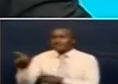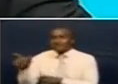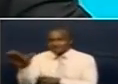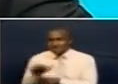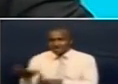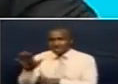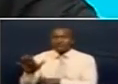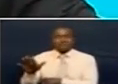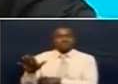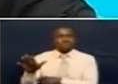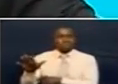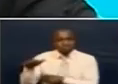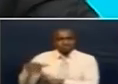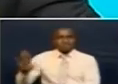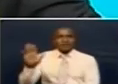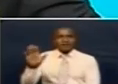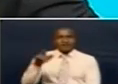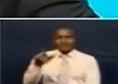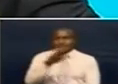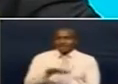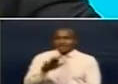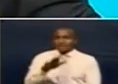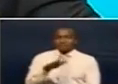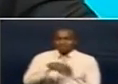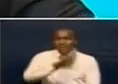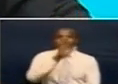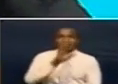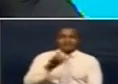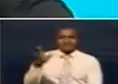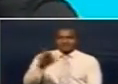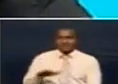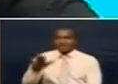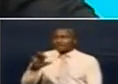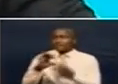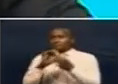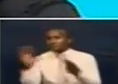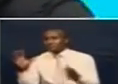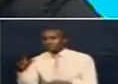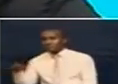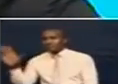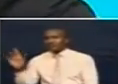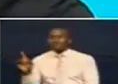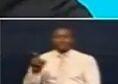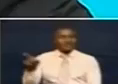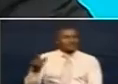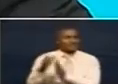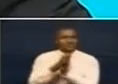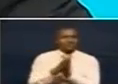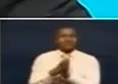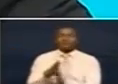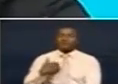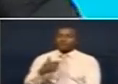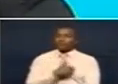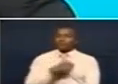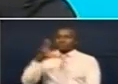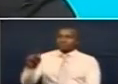be sort of ring-fenced away from particular interests. That's the narrative we are rejecting. And